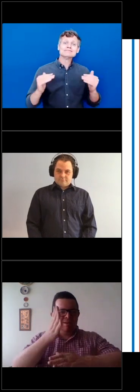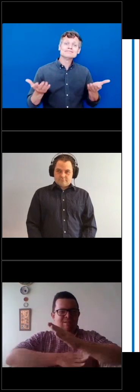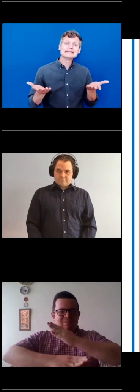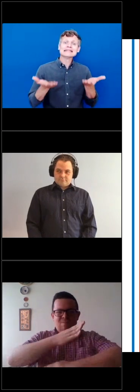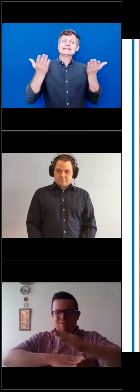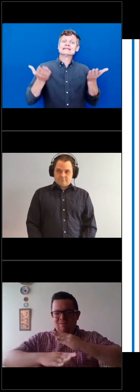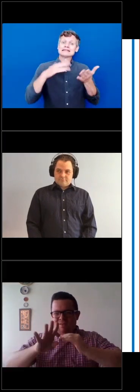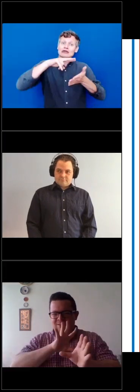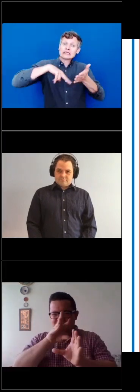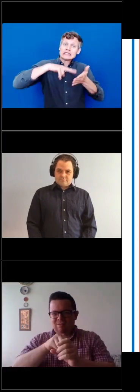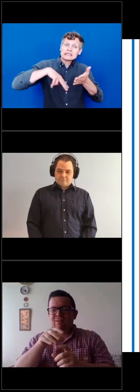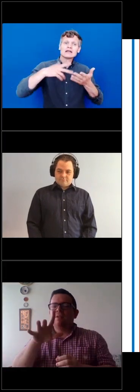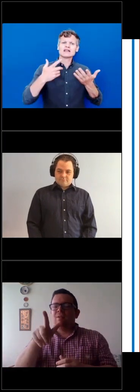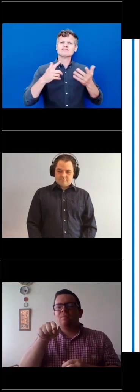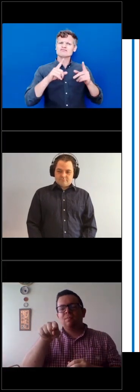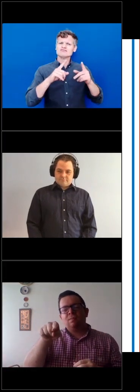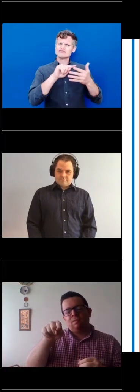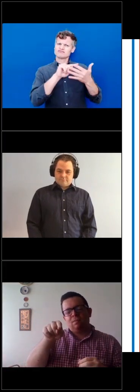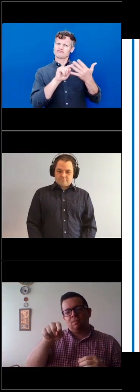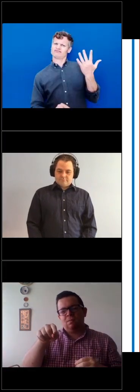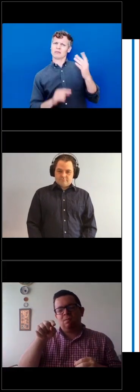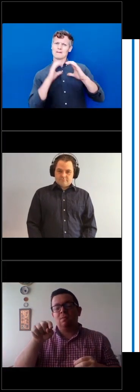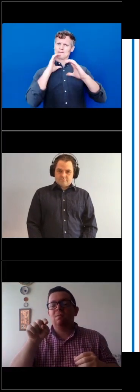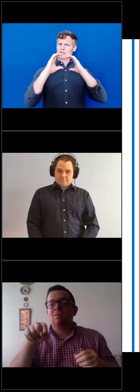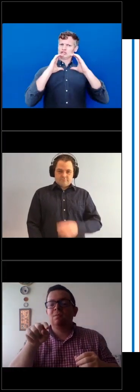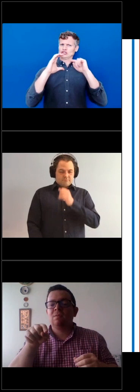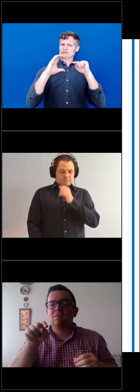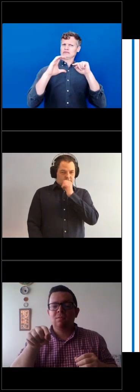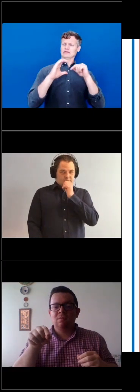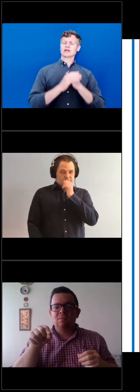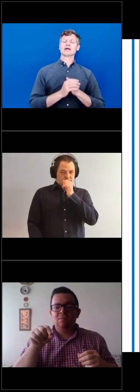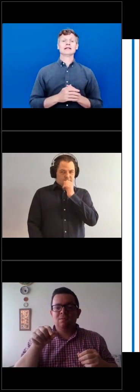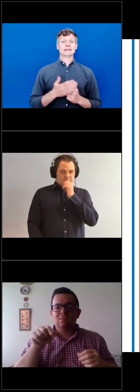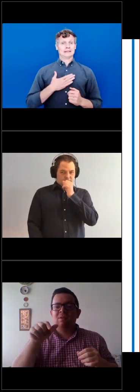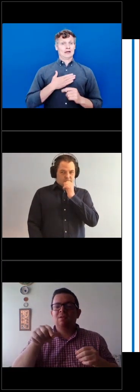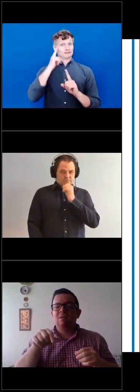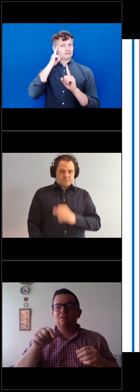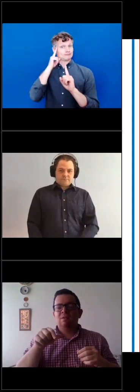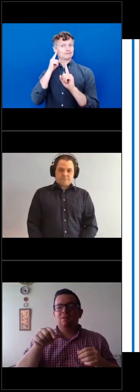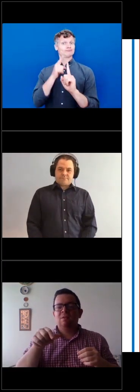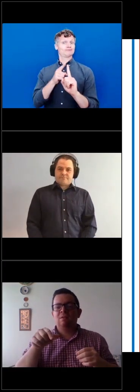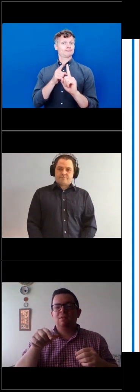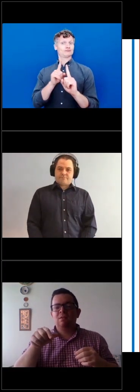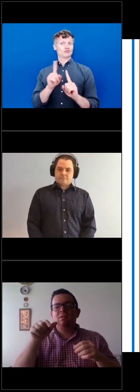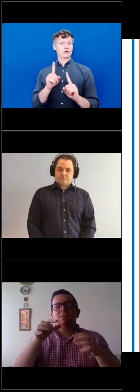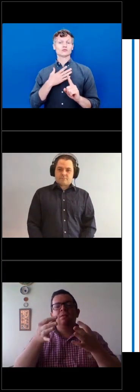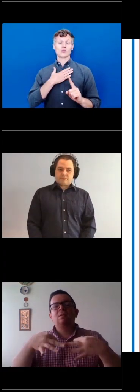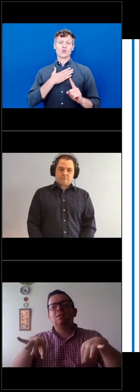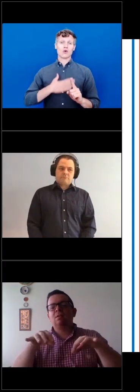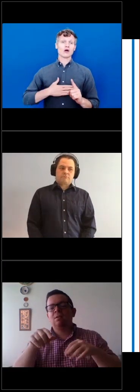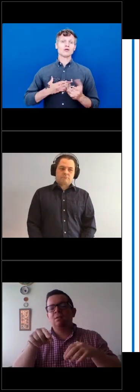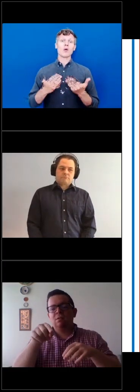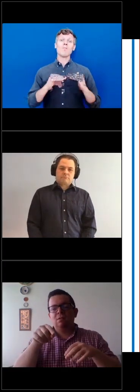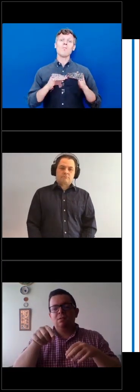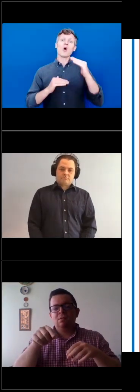Where our aim is to promote production of materials and tools for the inclusion of persons